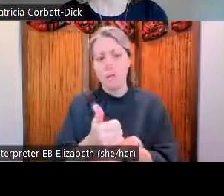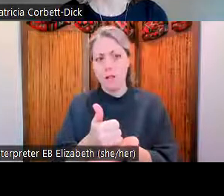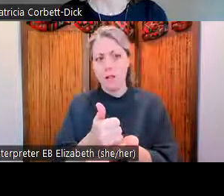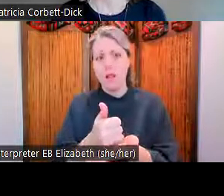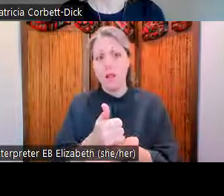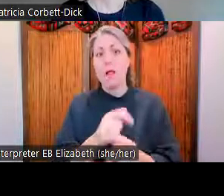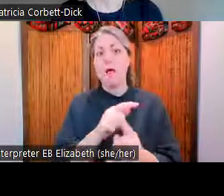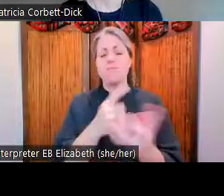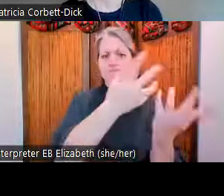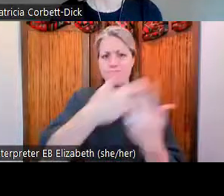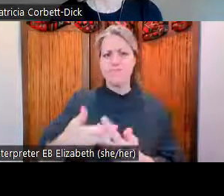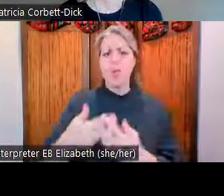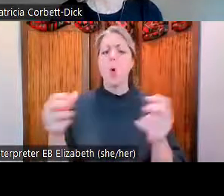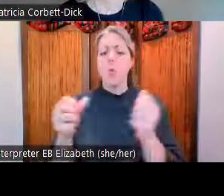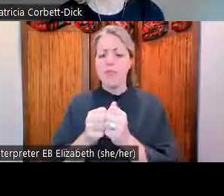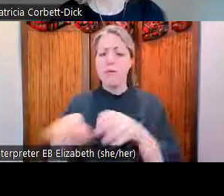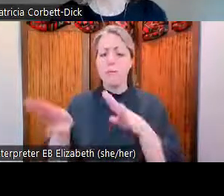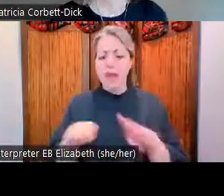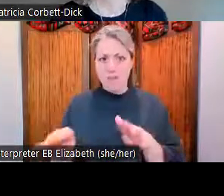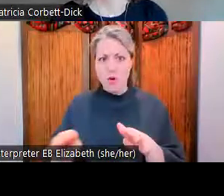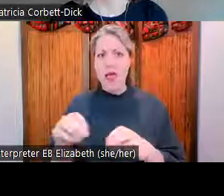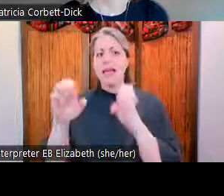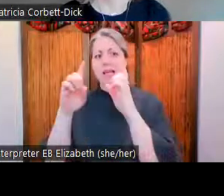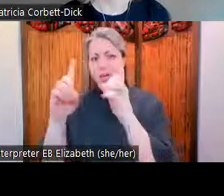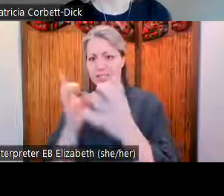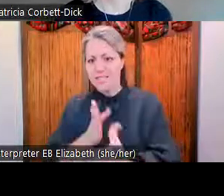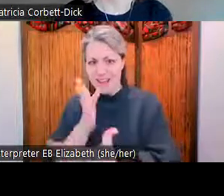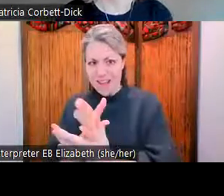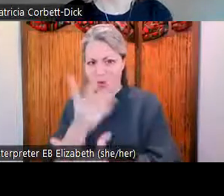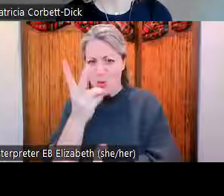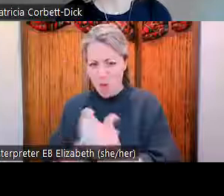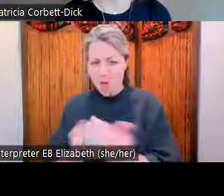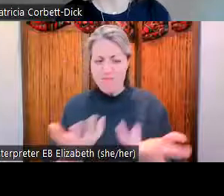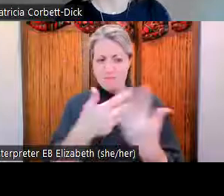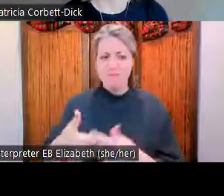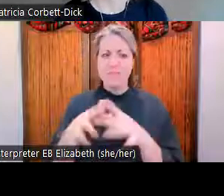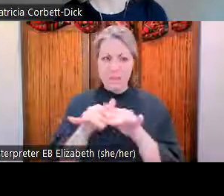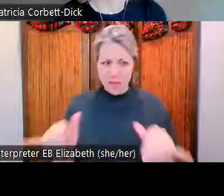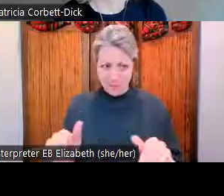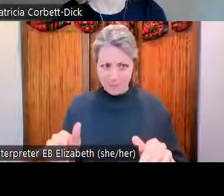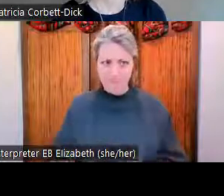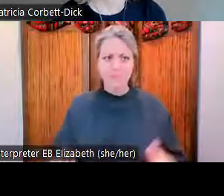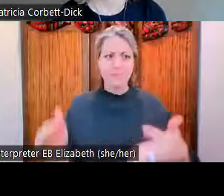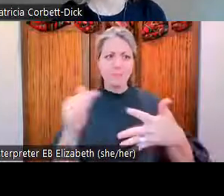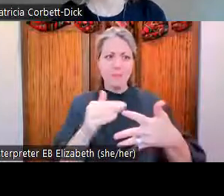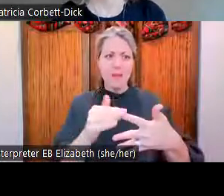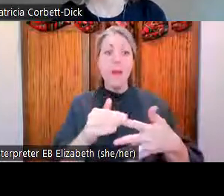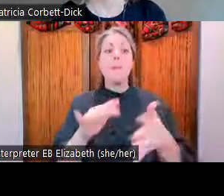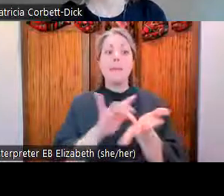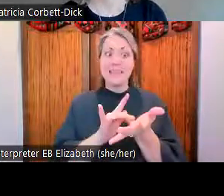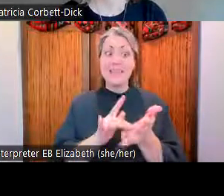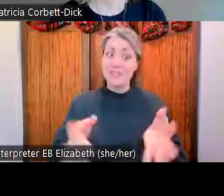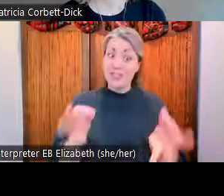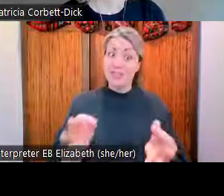behavioral interventions that are the mainstay of treatment. Decisions should be made about medication in partnership with youth and families,